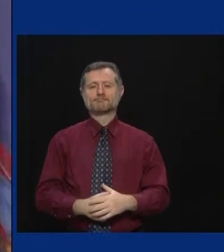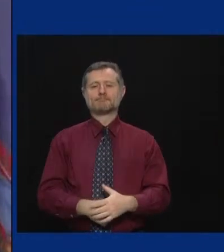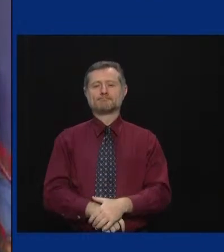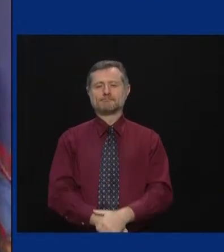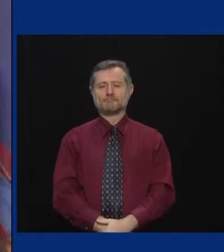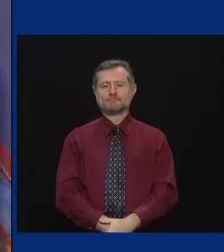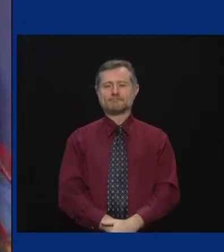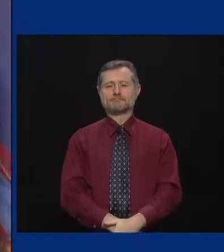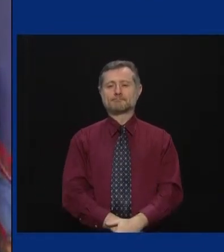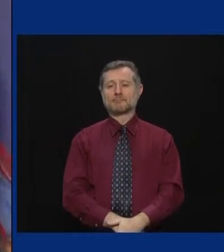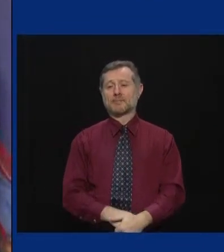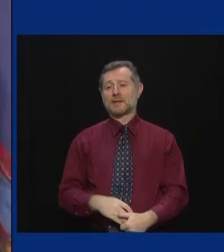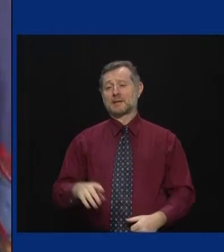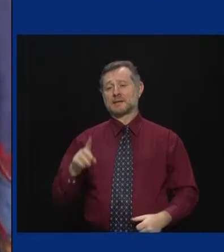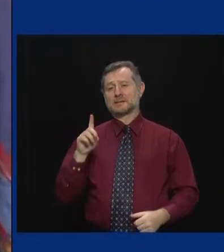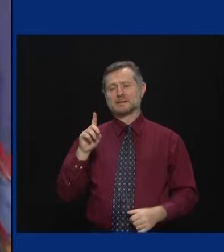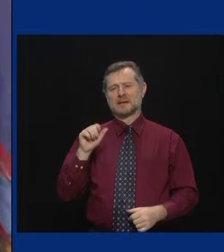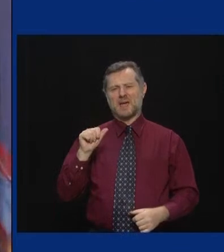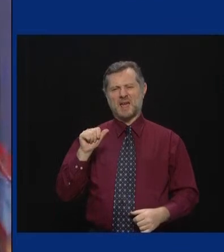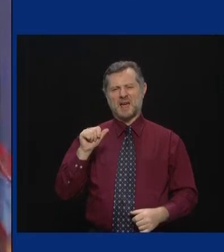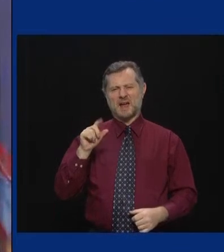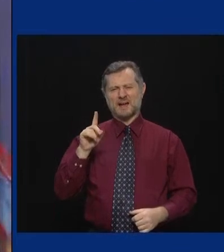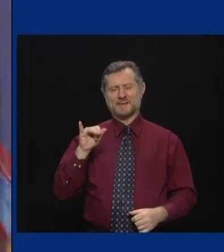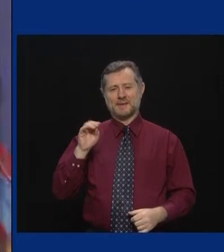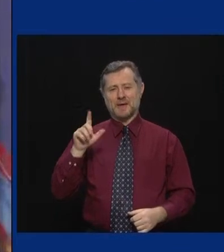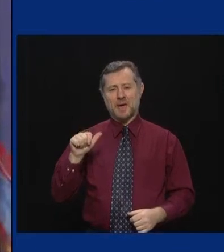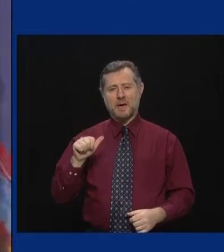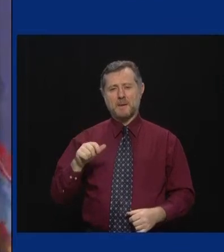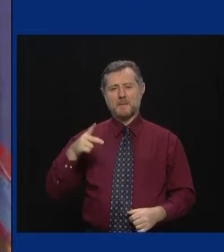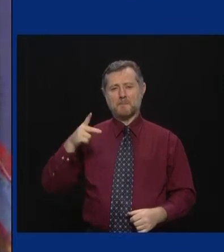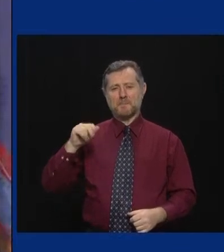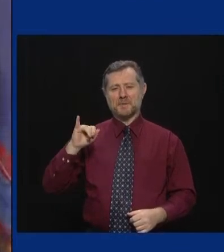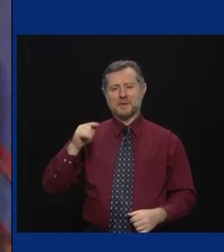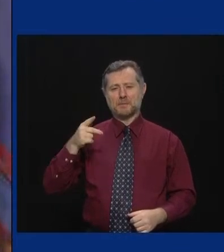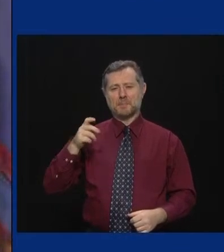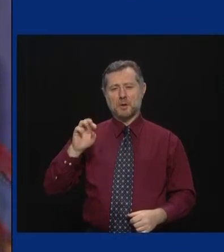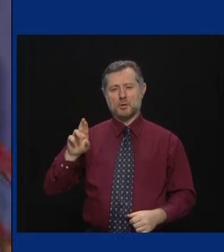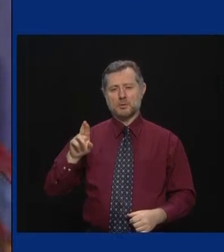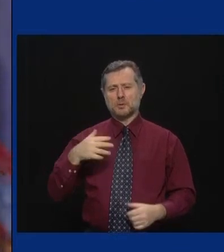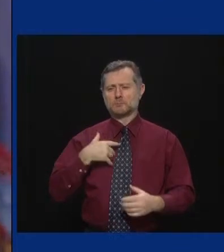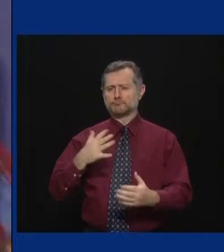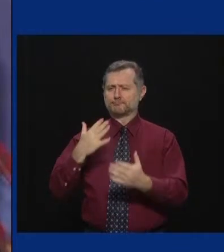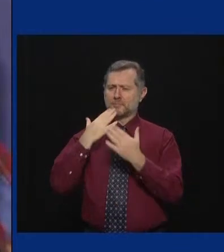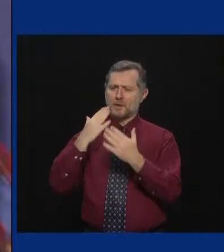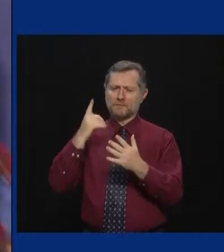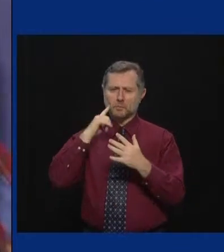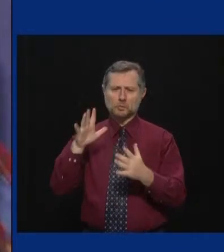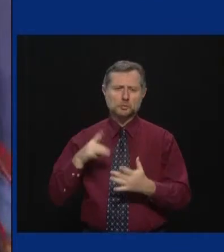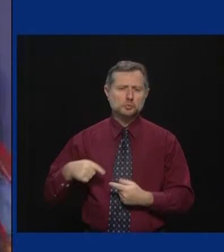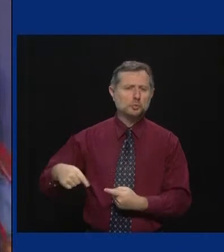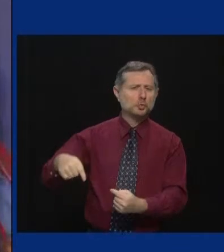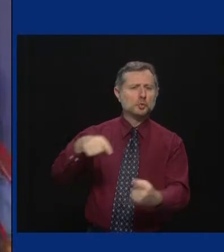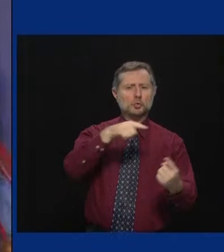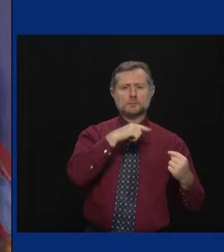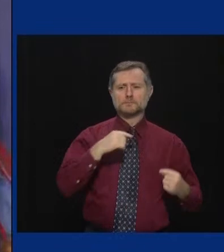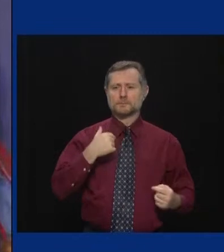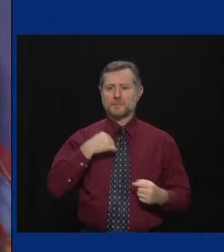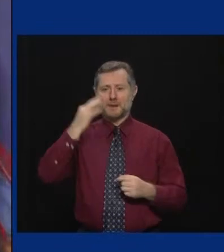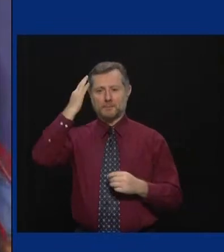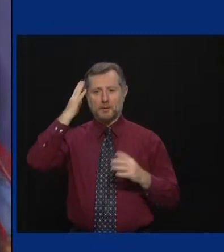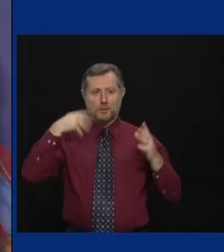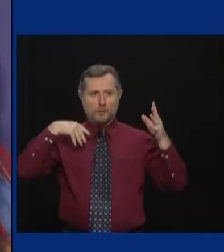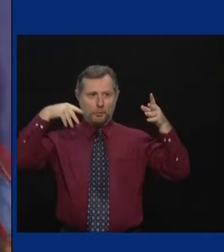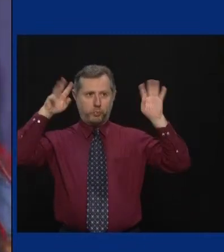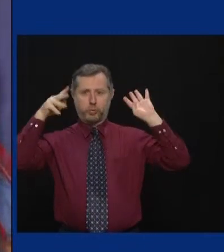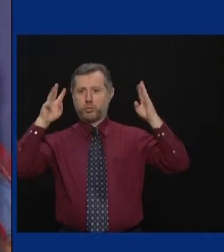And Daniela Piper, thank you for the great tour we just did. My hair's a little messy. I had the helmet on a couple minutes ago, but this is not my